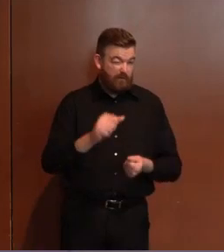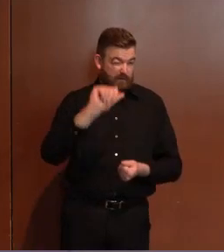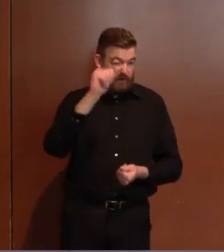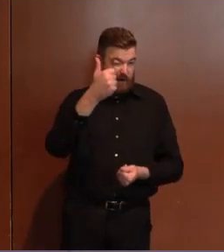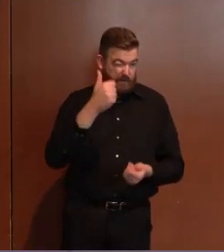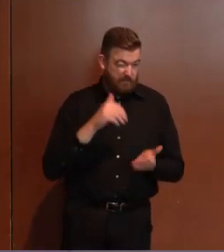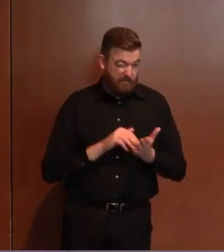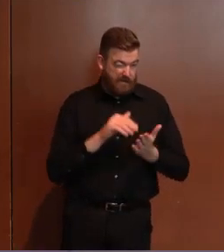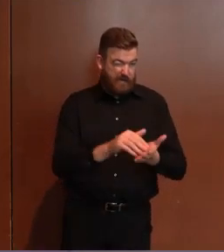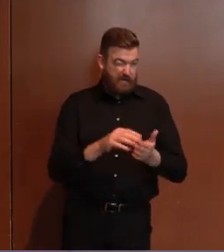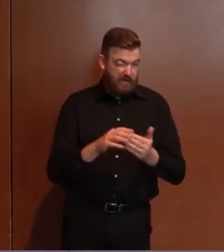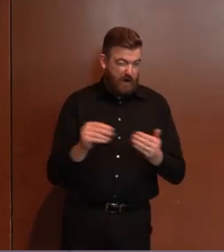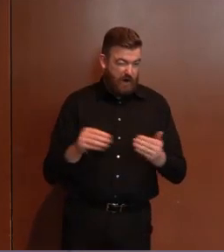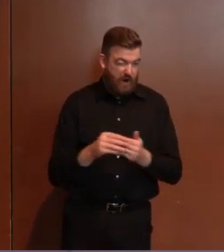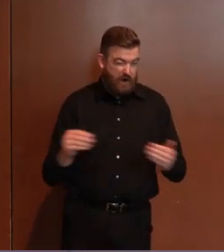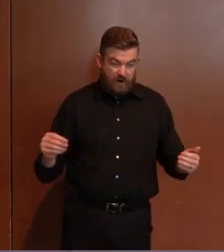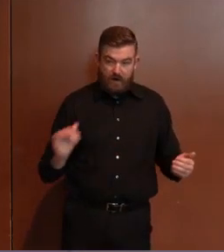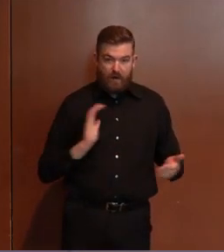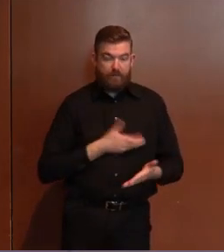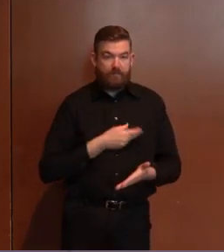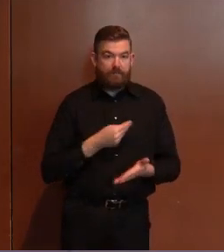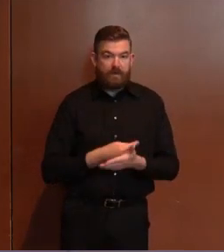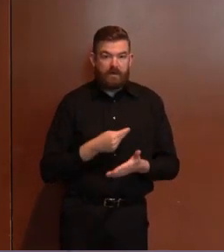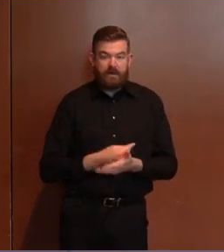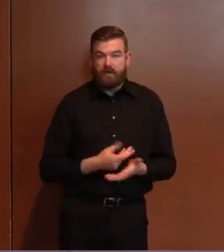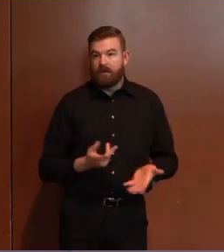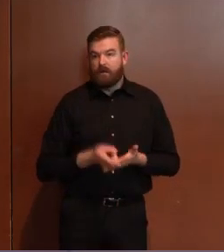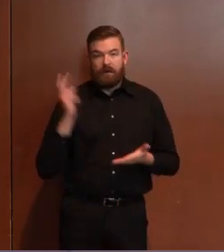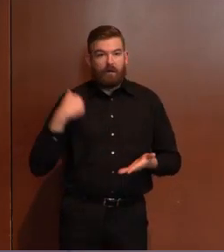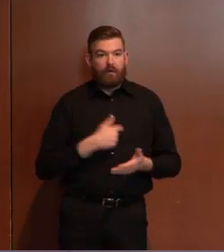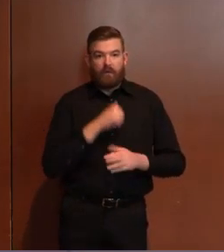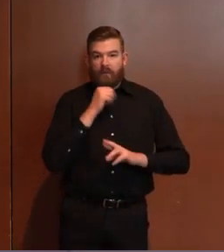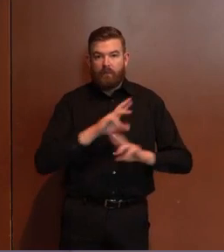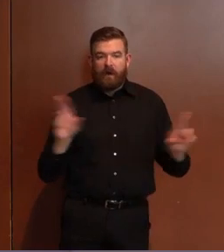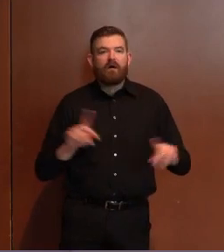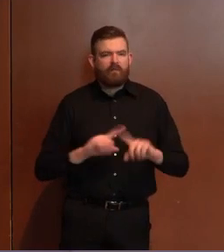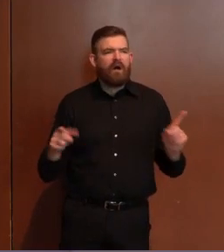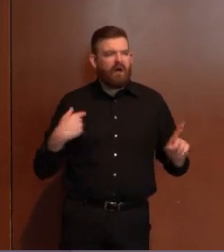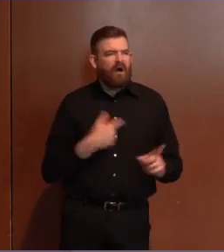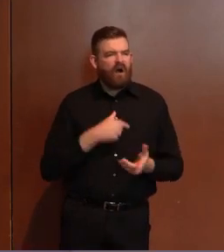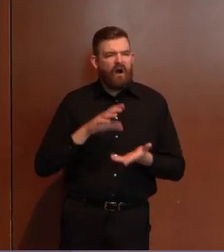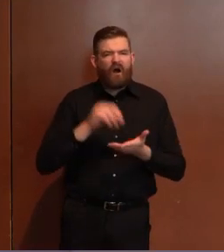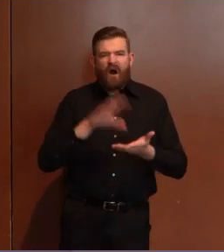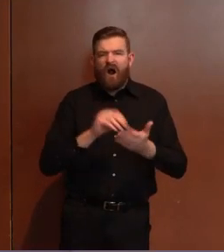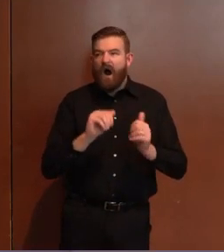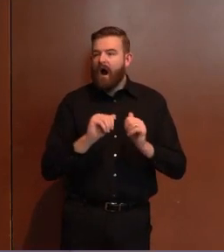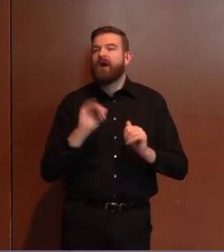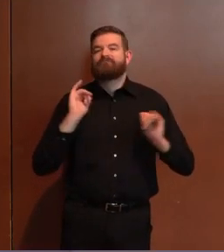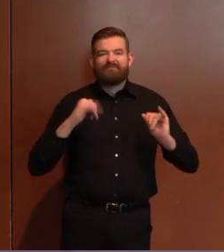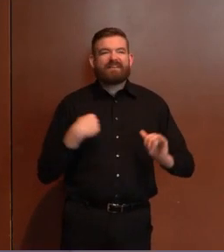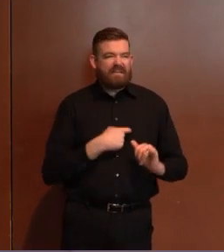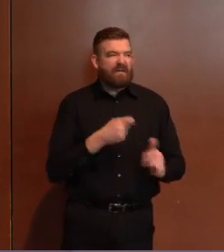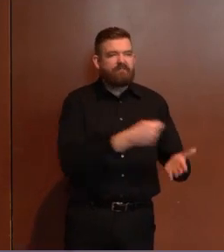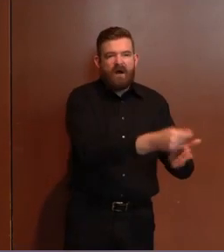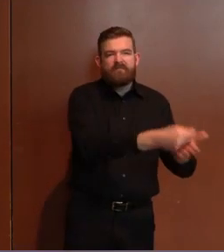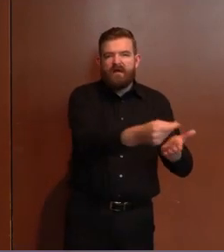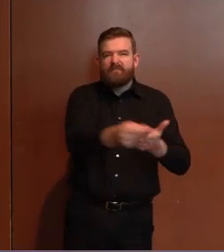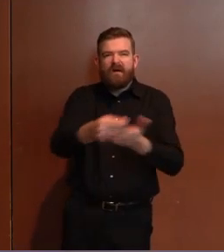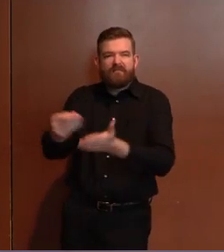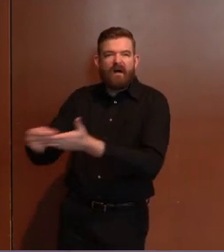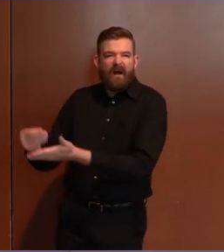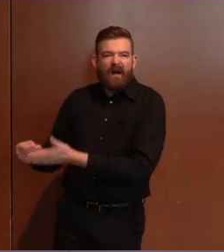6 weeks ago. And we're now a huge player. But we're talking morning, noon, and night. I